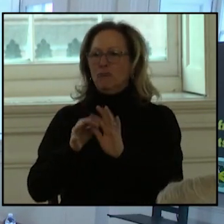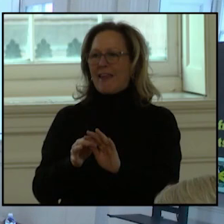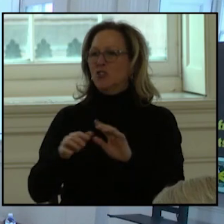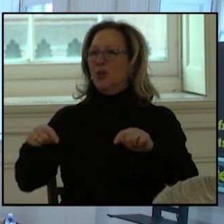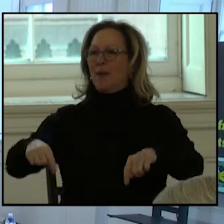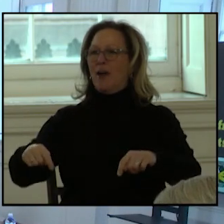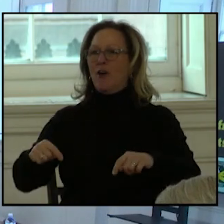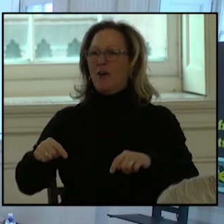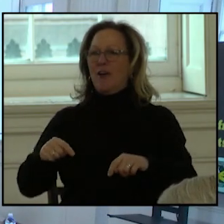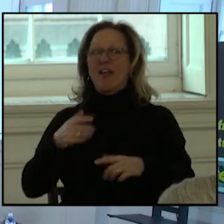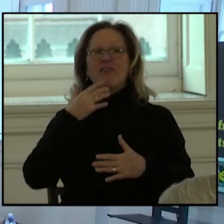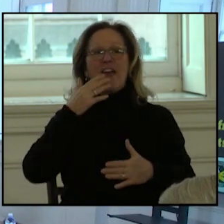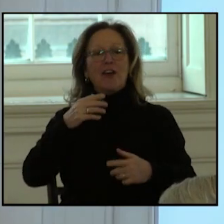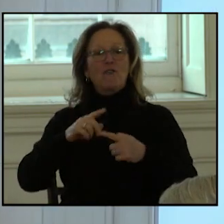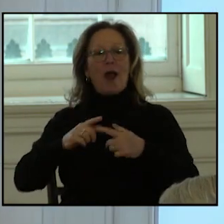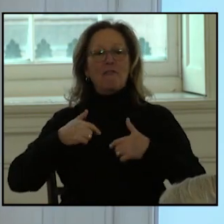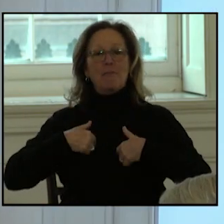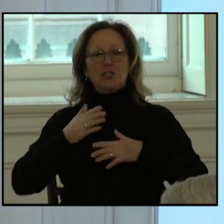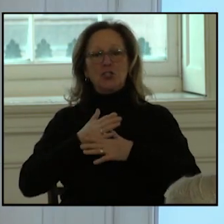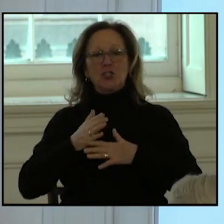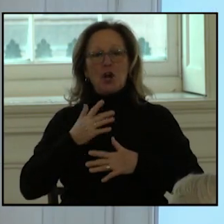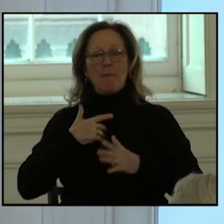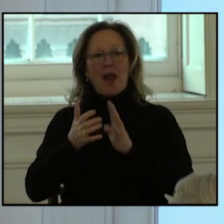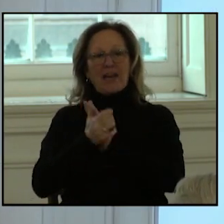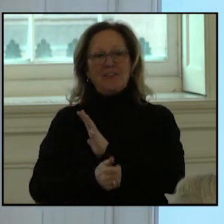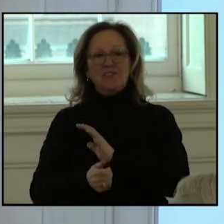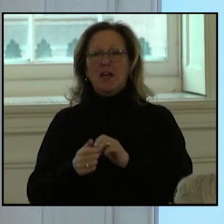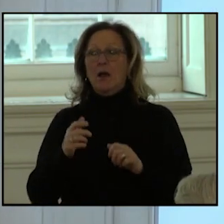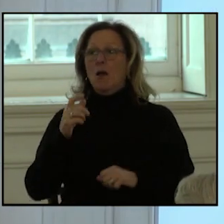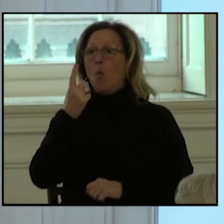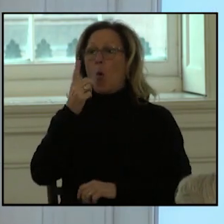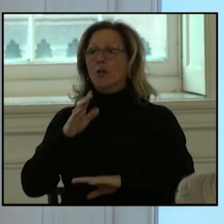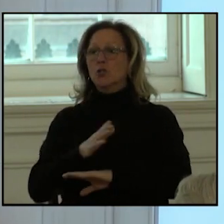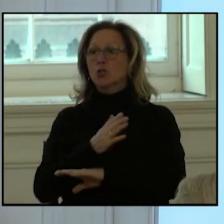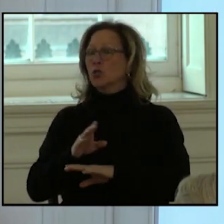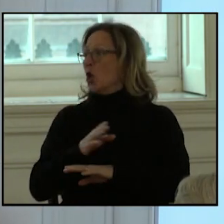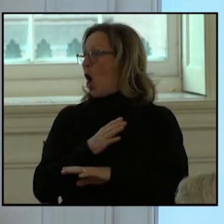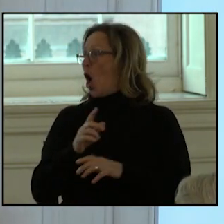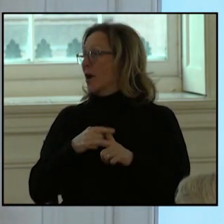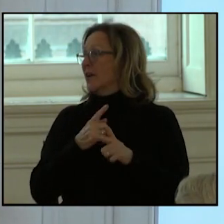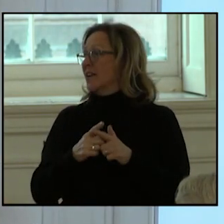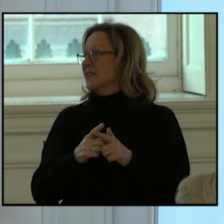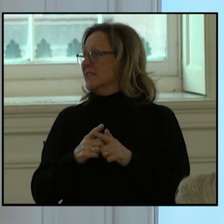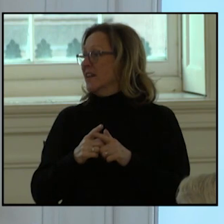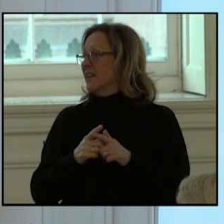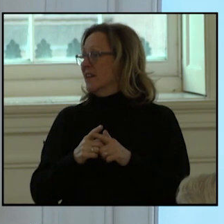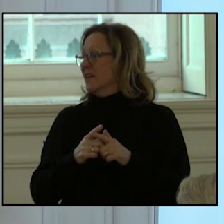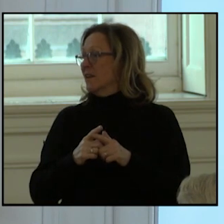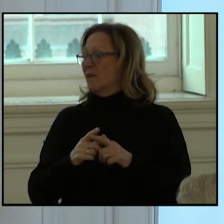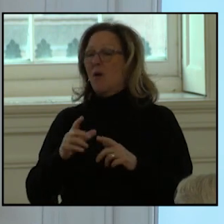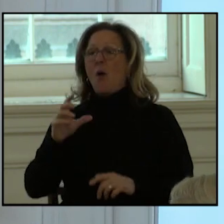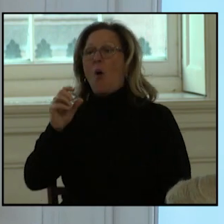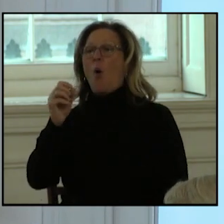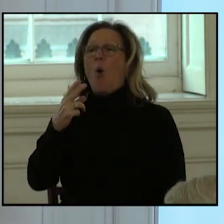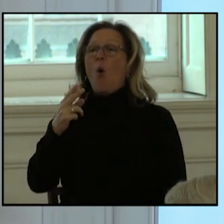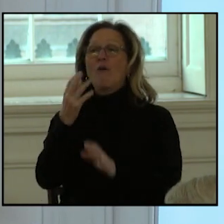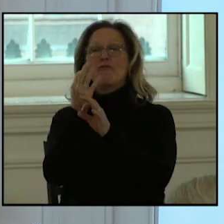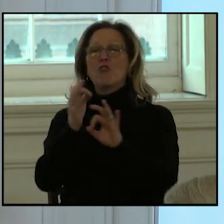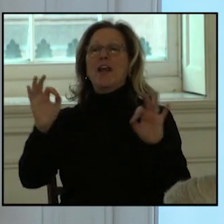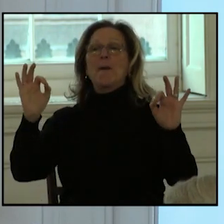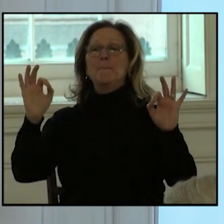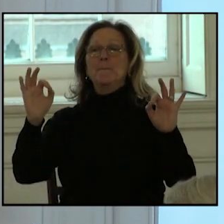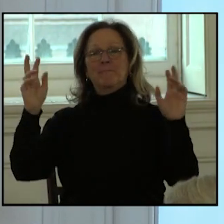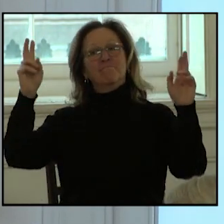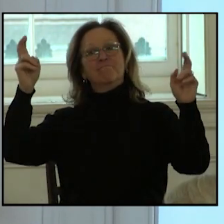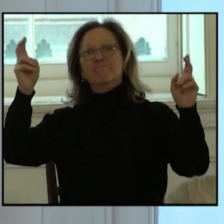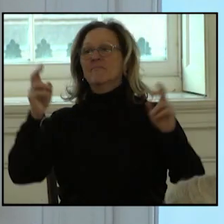my gift. The song I'm going to sing is called Old Freedom. I'm just here on my phone. It's adjusting my levels. Can you hear me okay? That's all right?